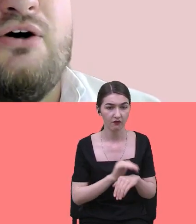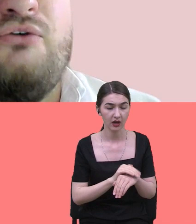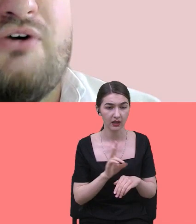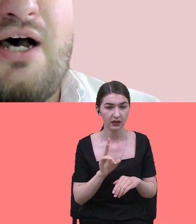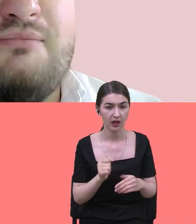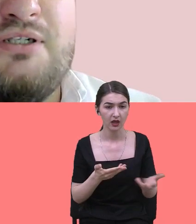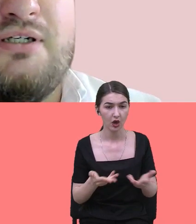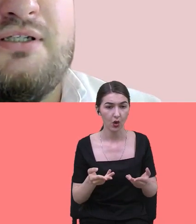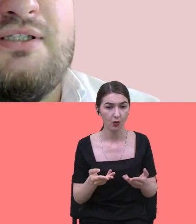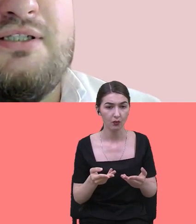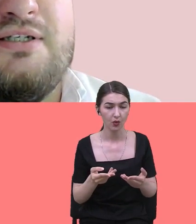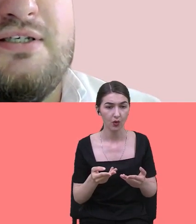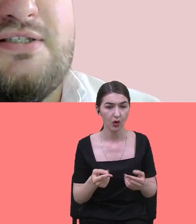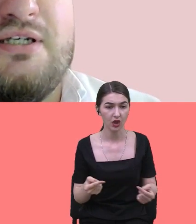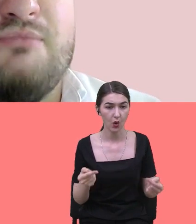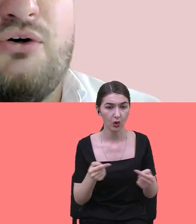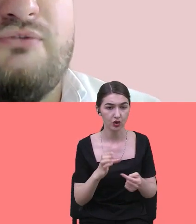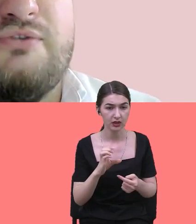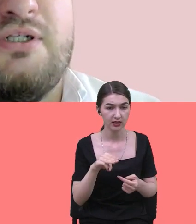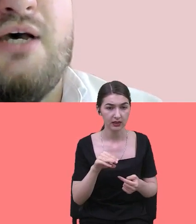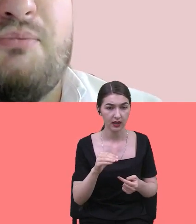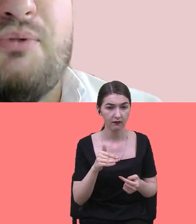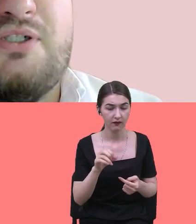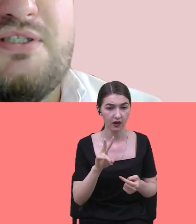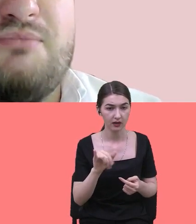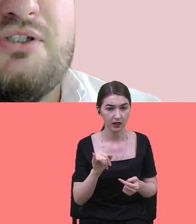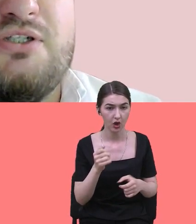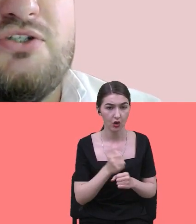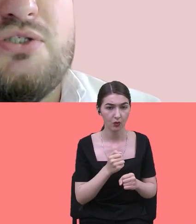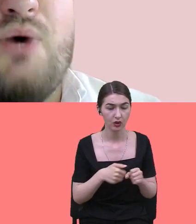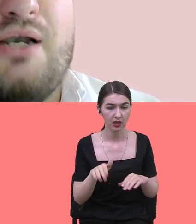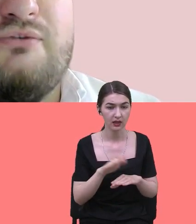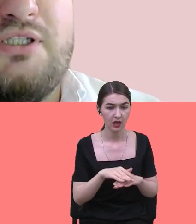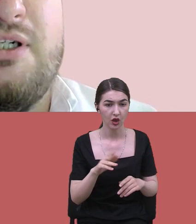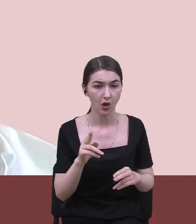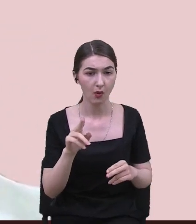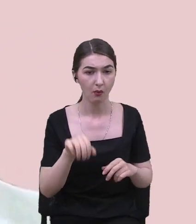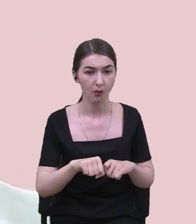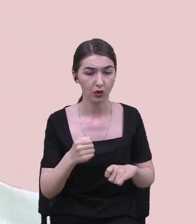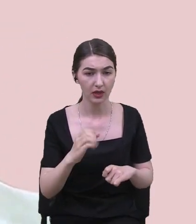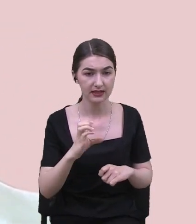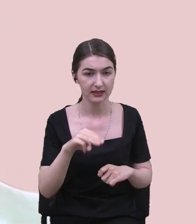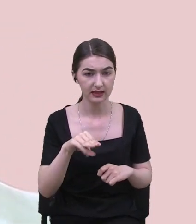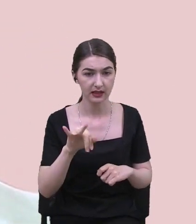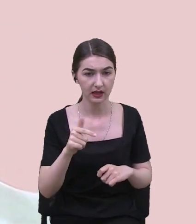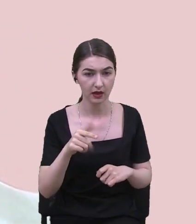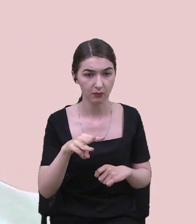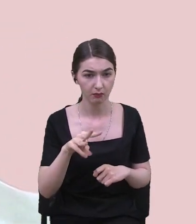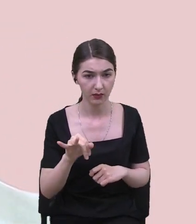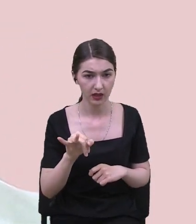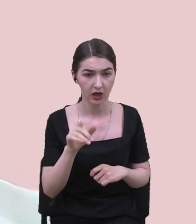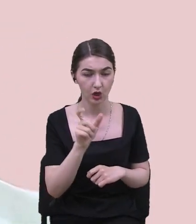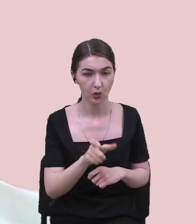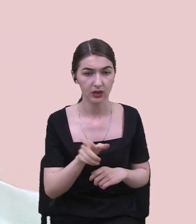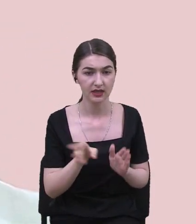and overcoming the stigma of people with disability is just one of the components